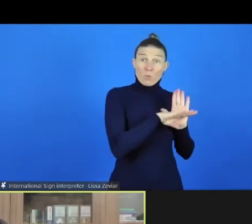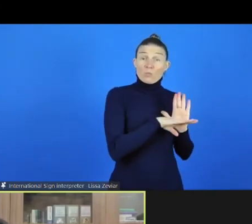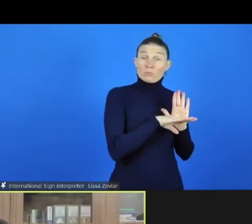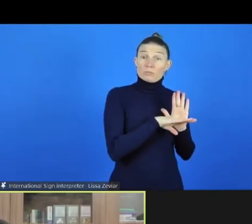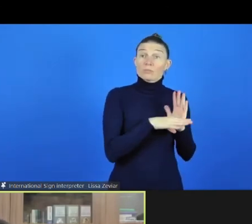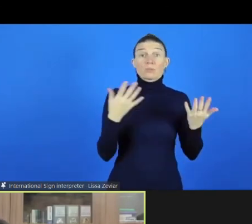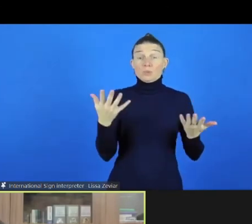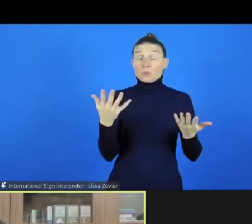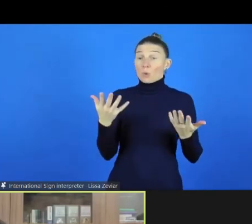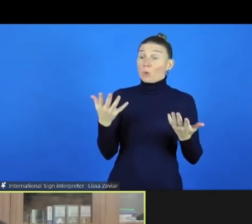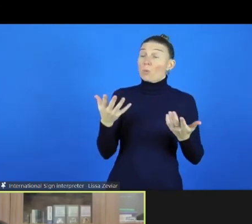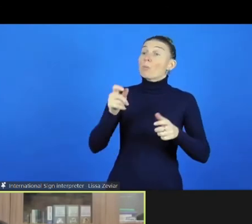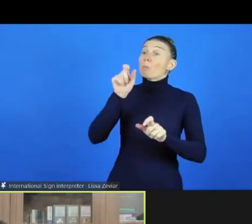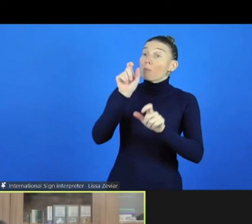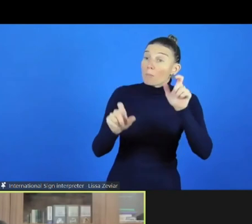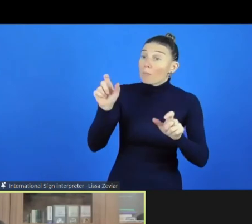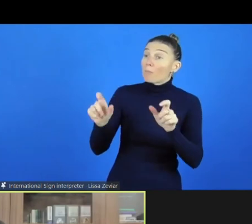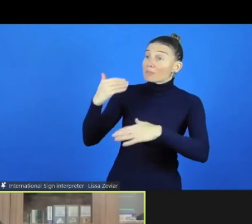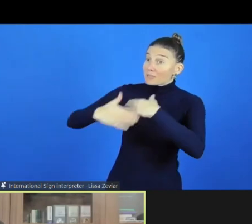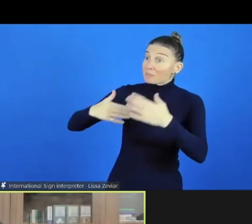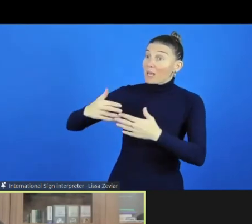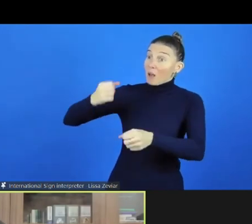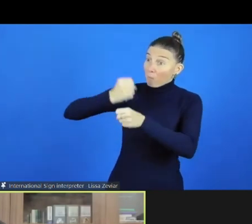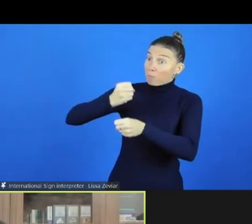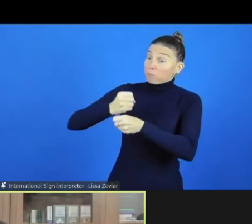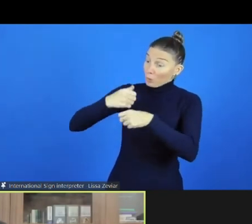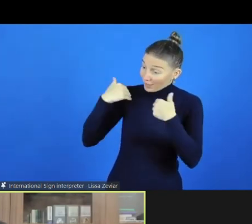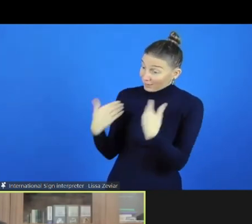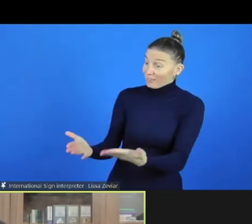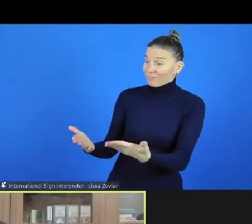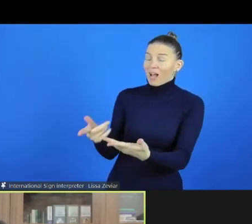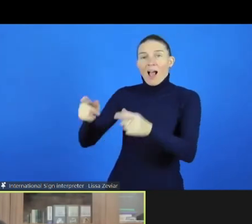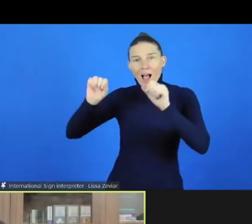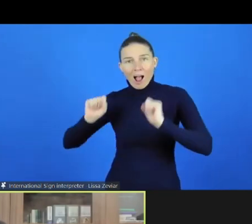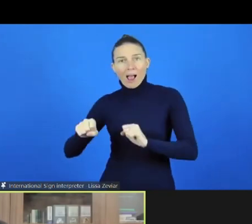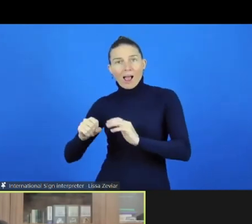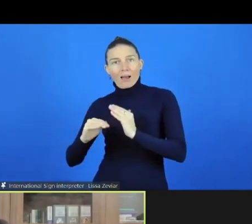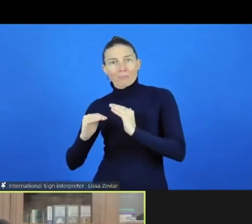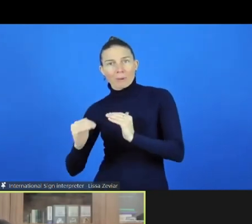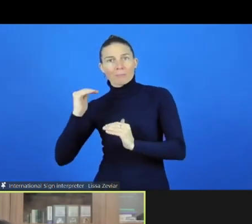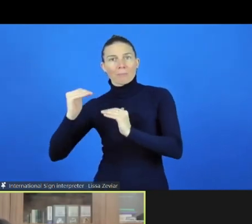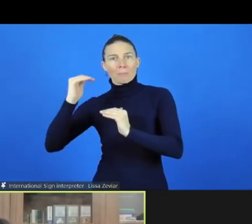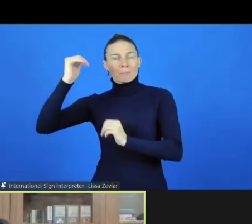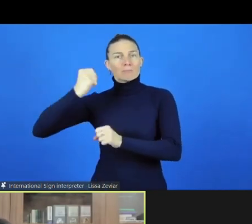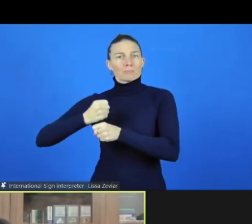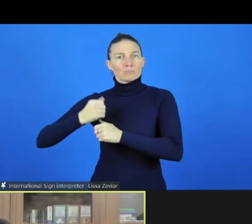employability of people with disabilities and enable them to advance in their careers. So this first program, which I wanted to talk about, was an